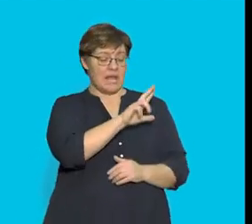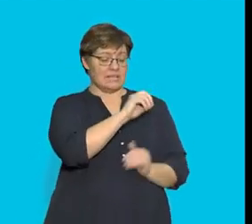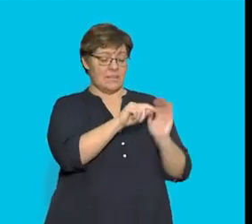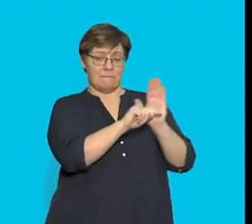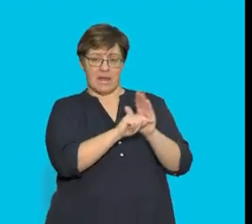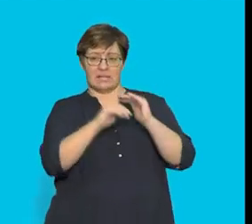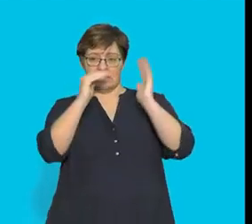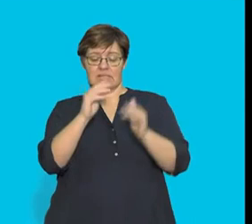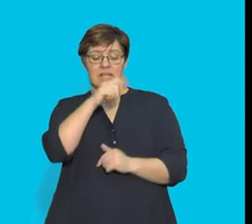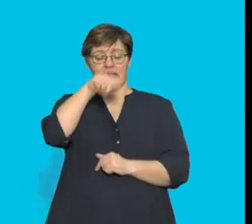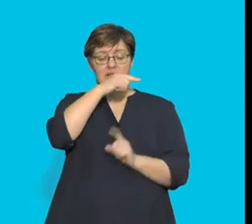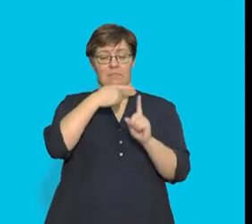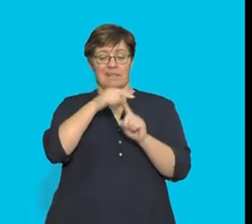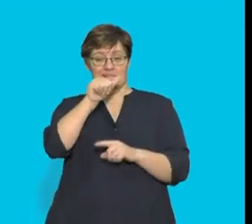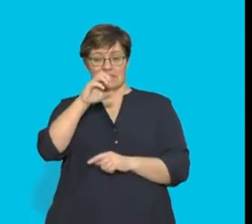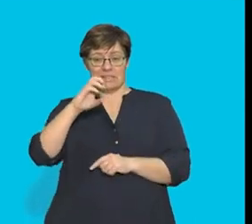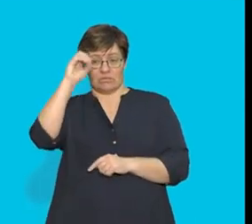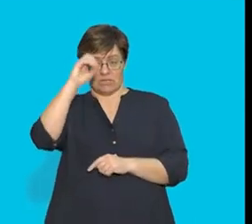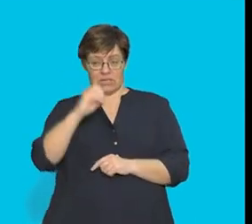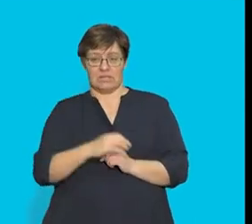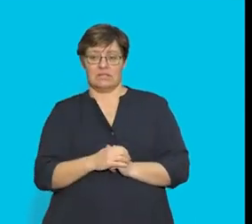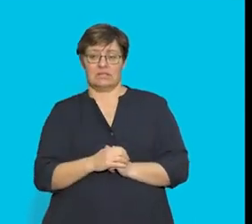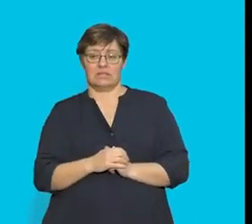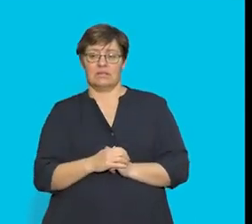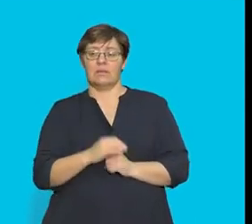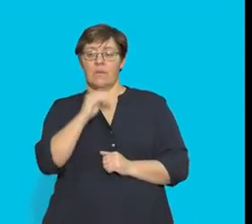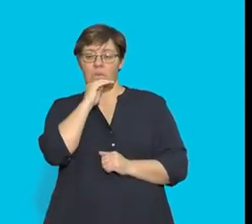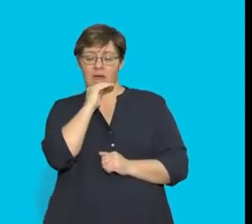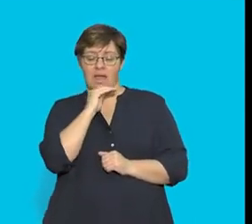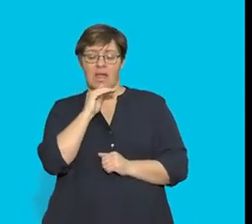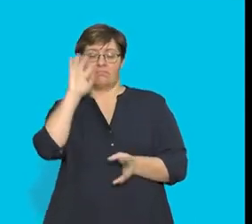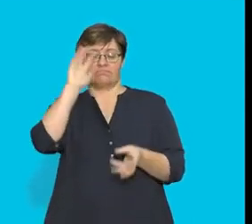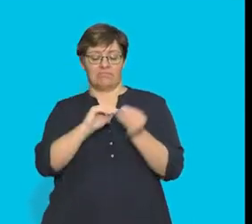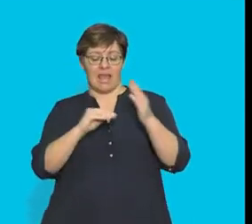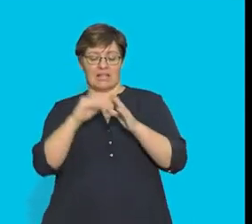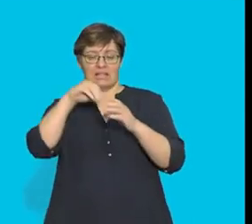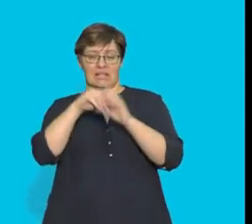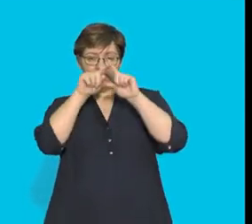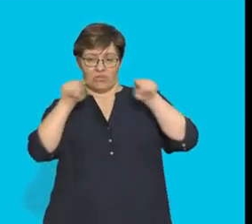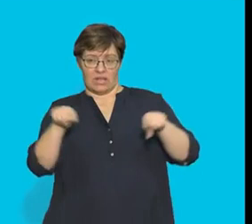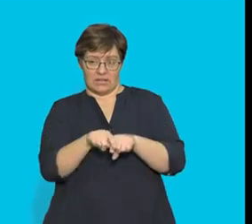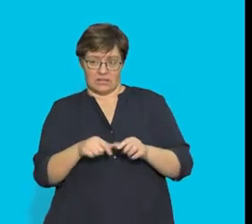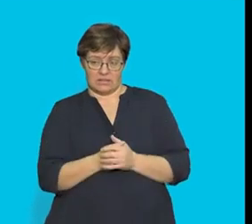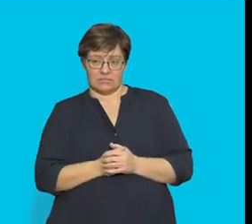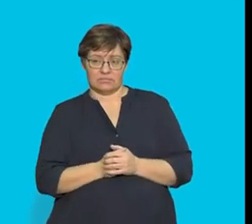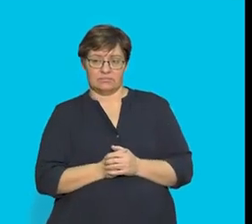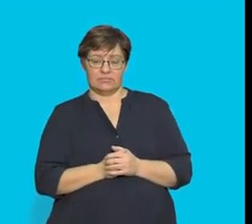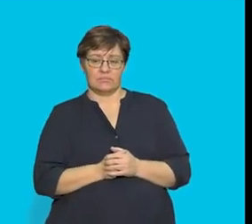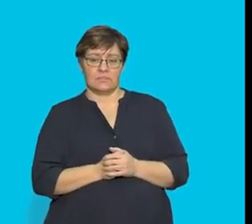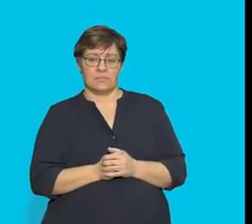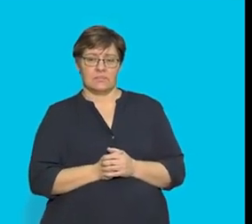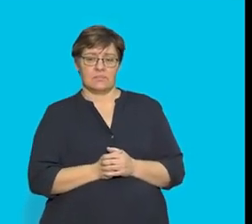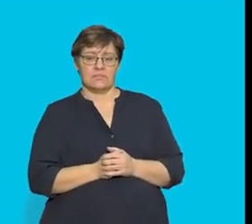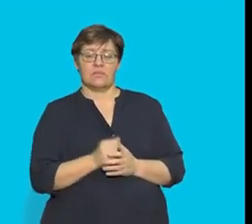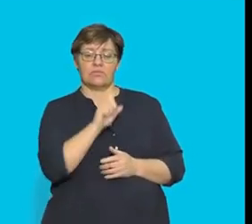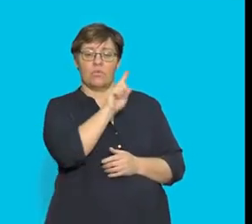degrees, theta and 60 degrees in that triangle. Okay, so in other words, we're looking for this angle here. So that angle is now going to